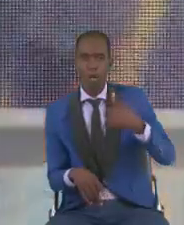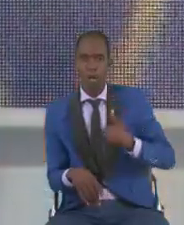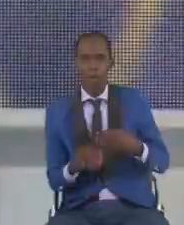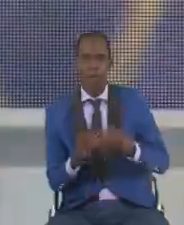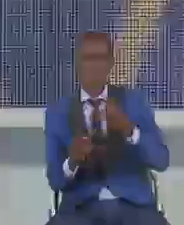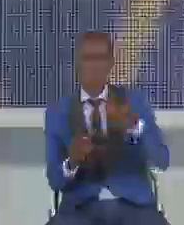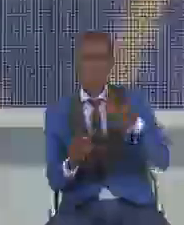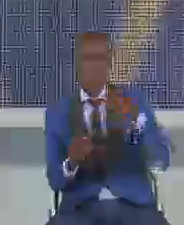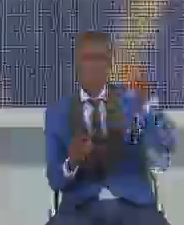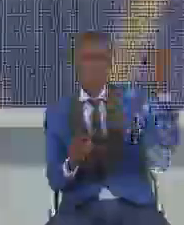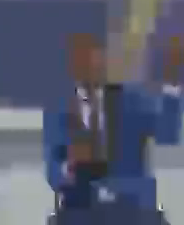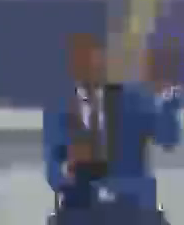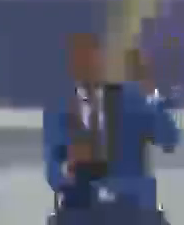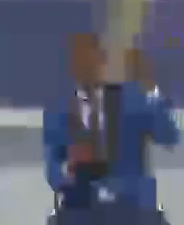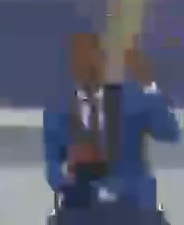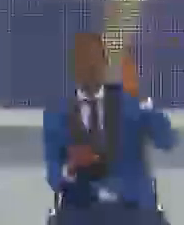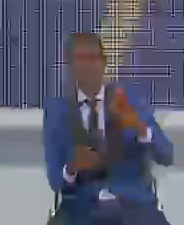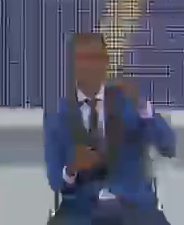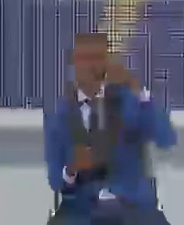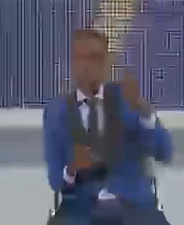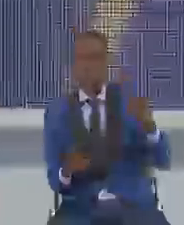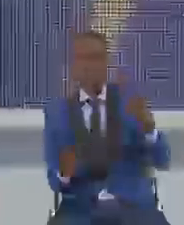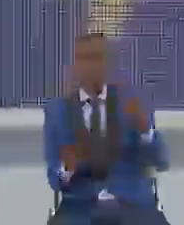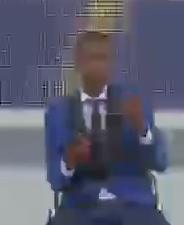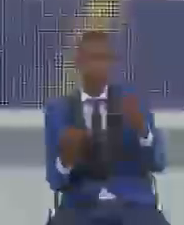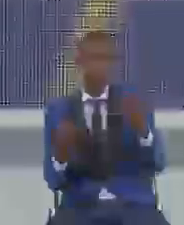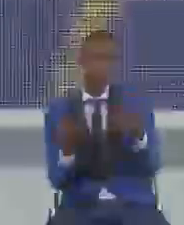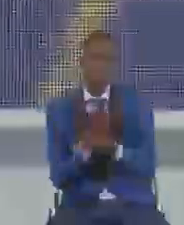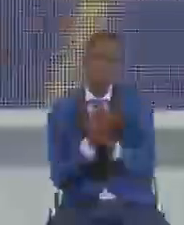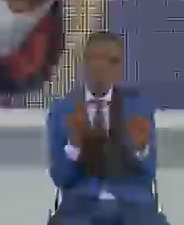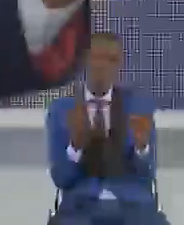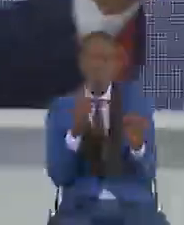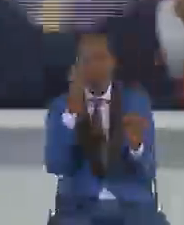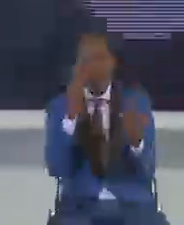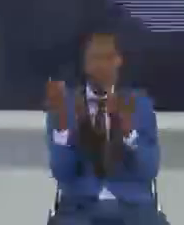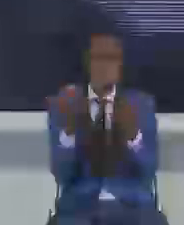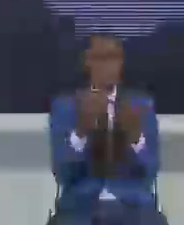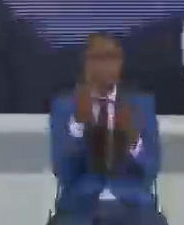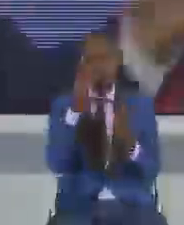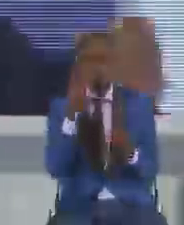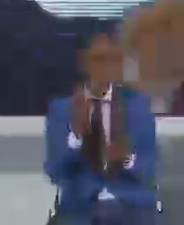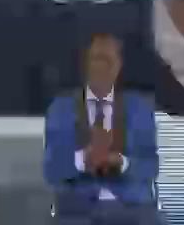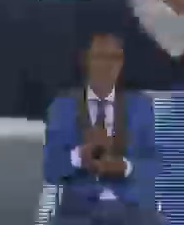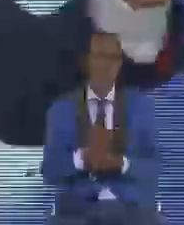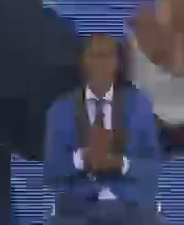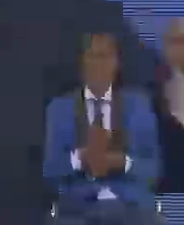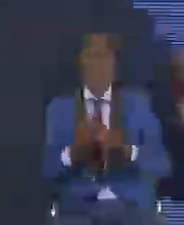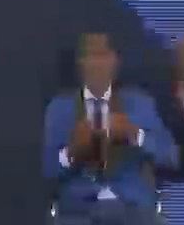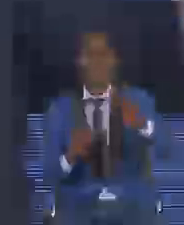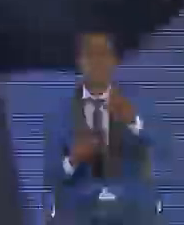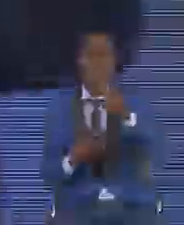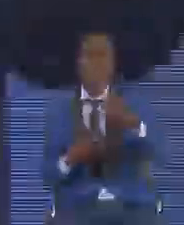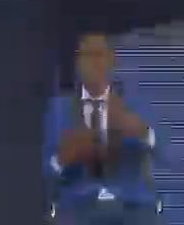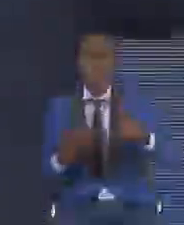for salvation, for service, for sustenance. And then, number two, you have